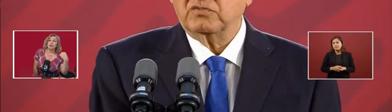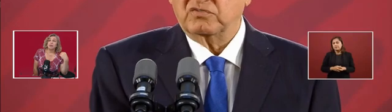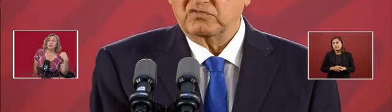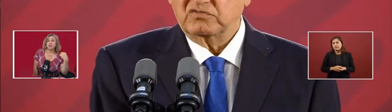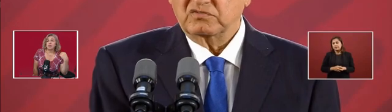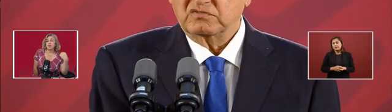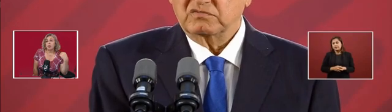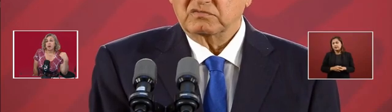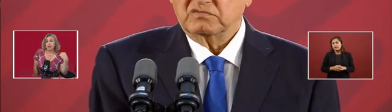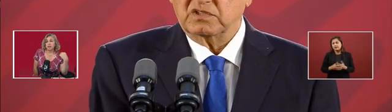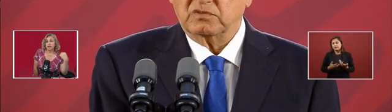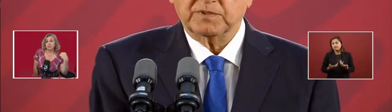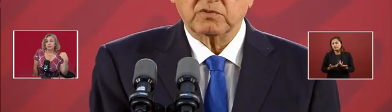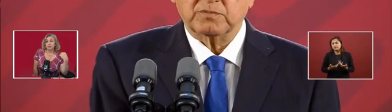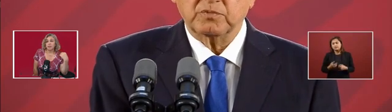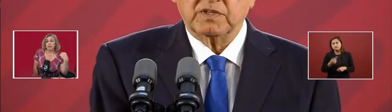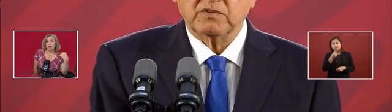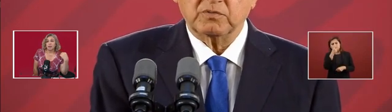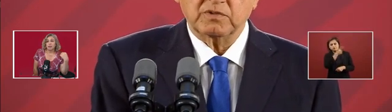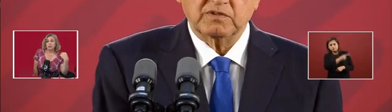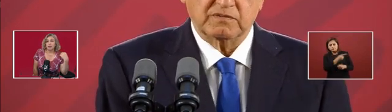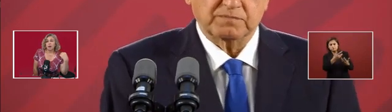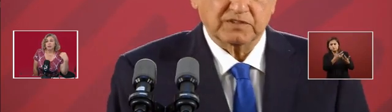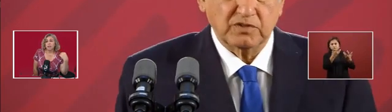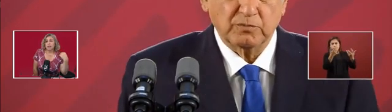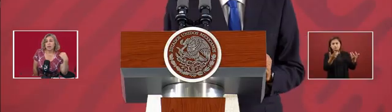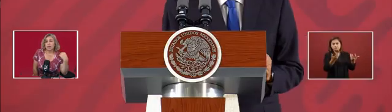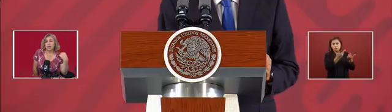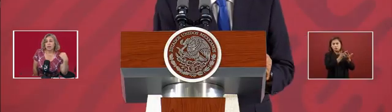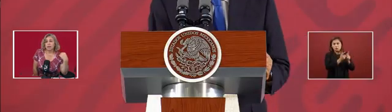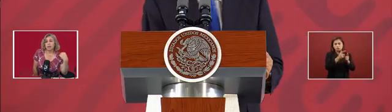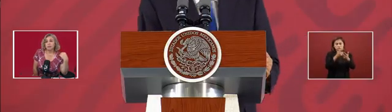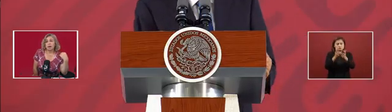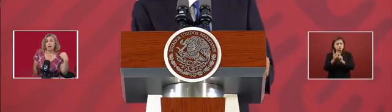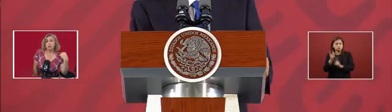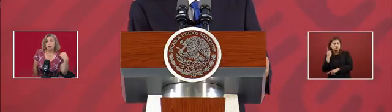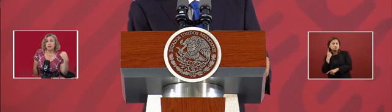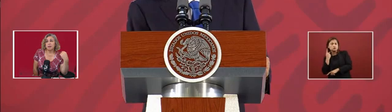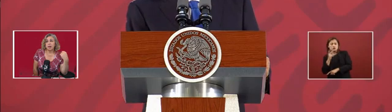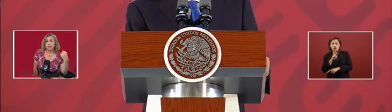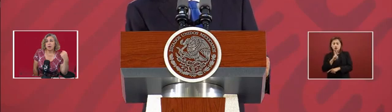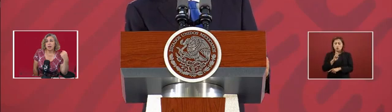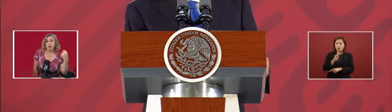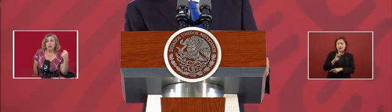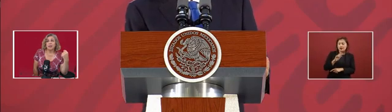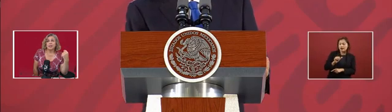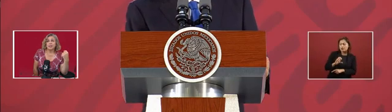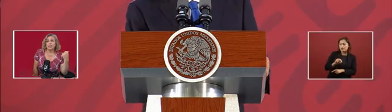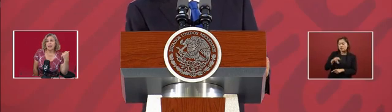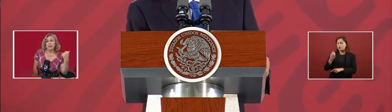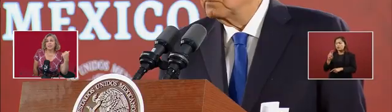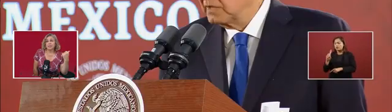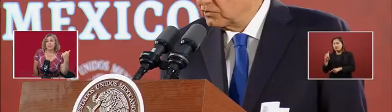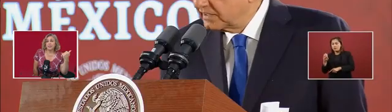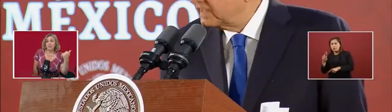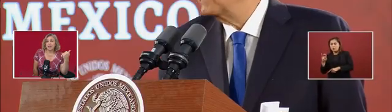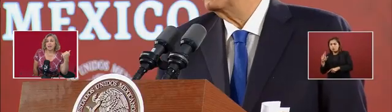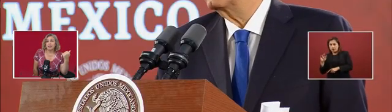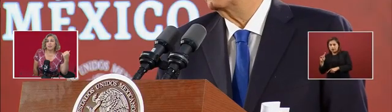the resources, because they have the card, but they cannot activate it. And every time they try, or they